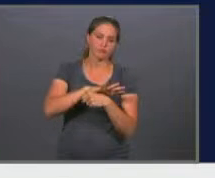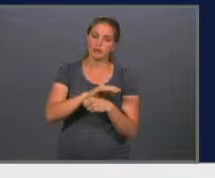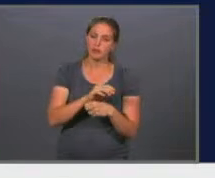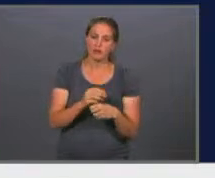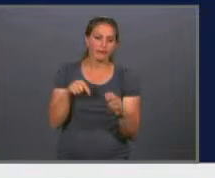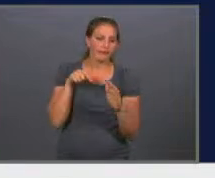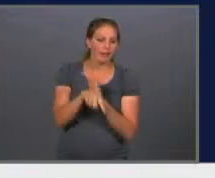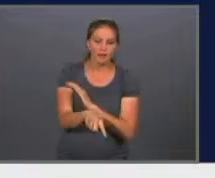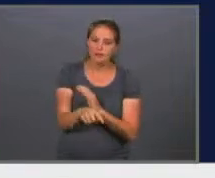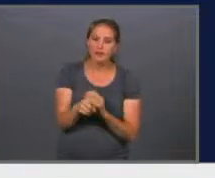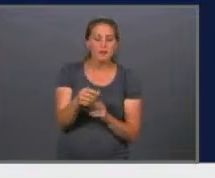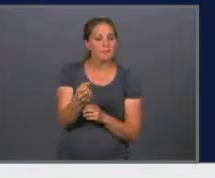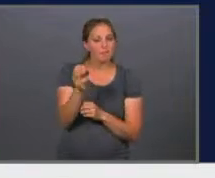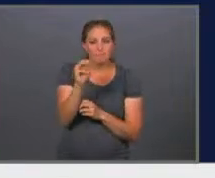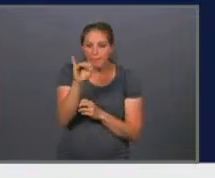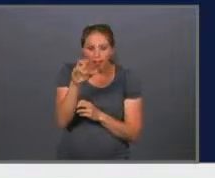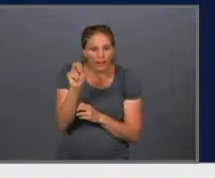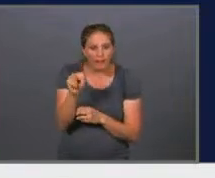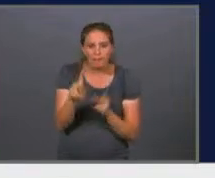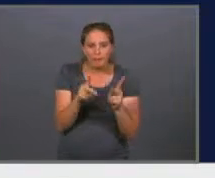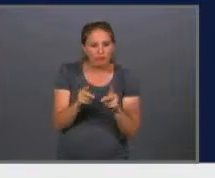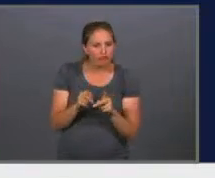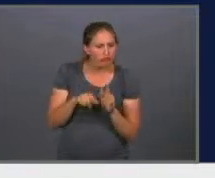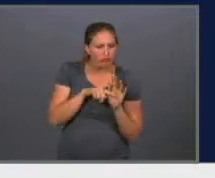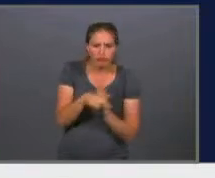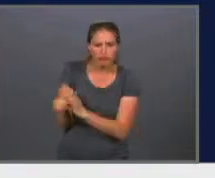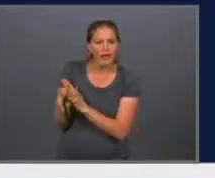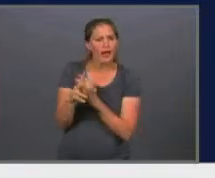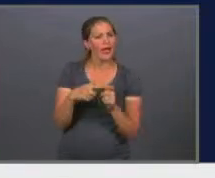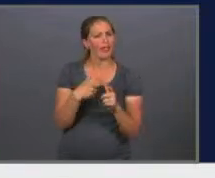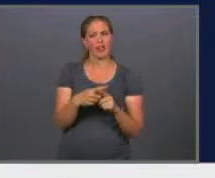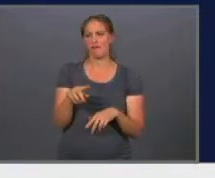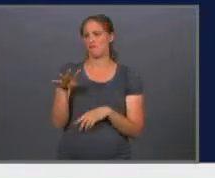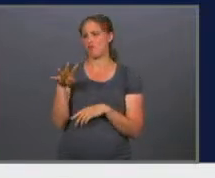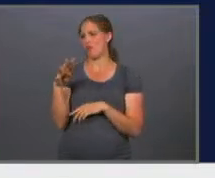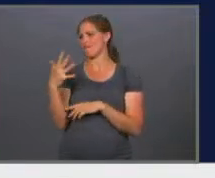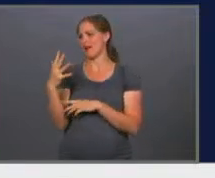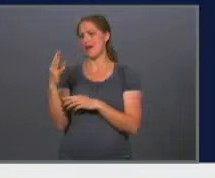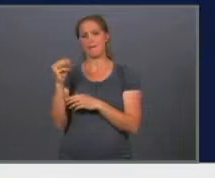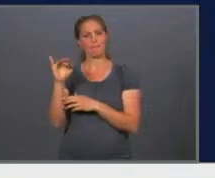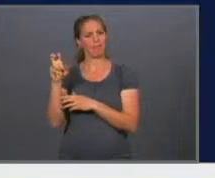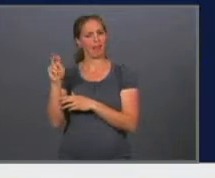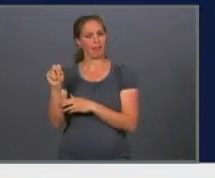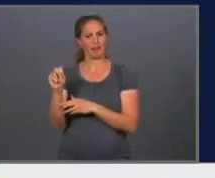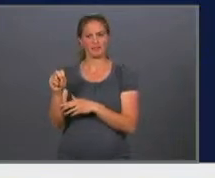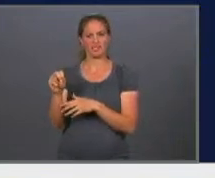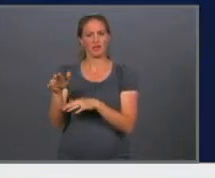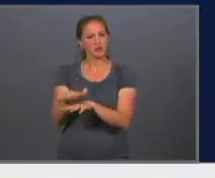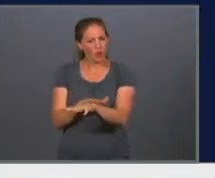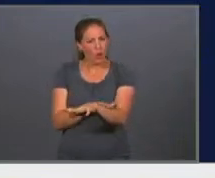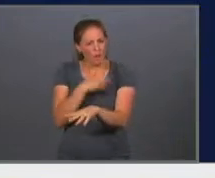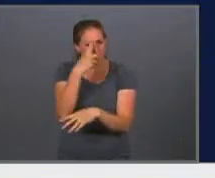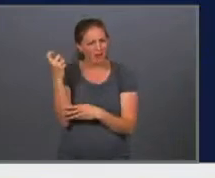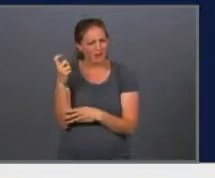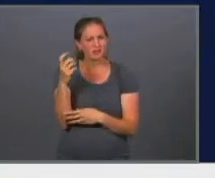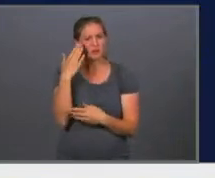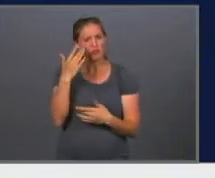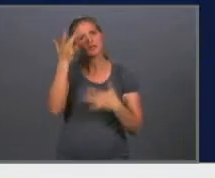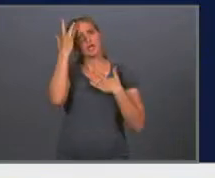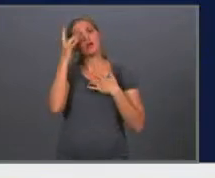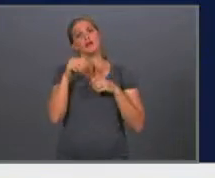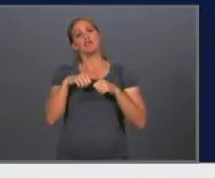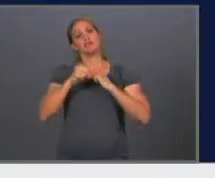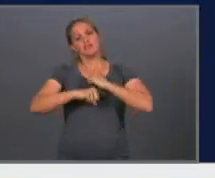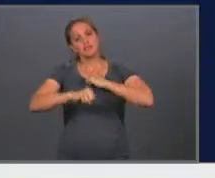and then slowed down another 4 or 5 million with long-haul COVID. There's the Ukrainian